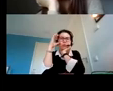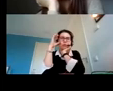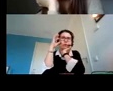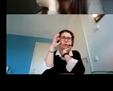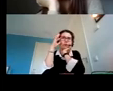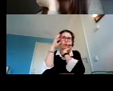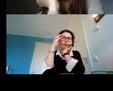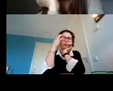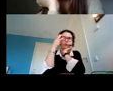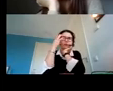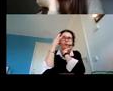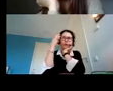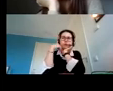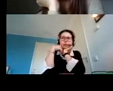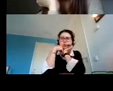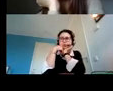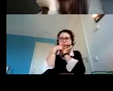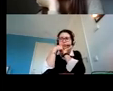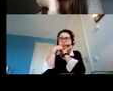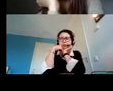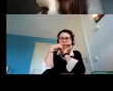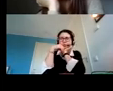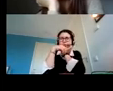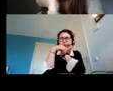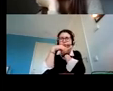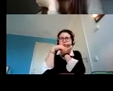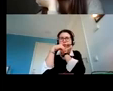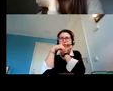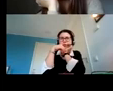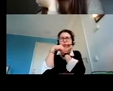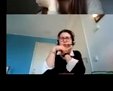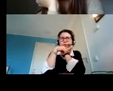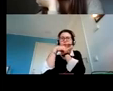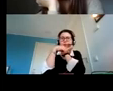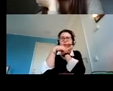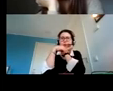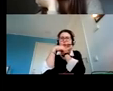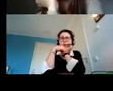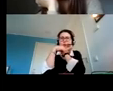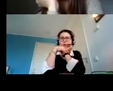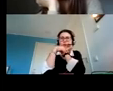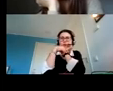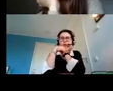model and to address any eventual violation.